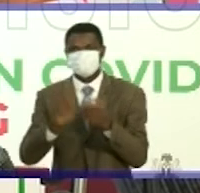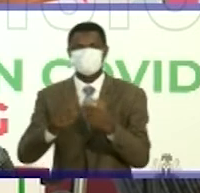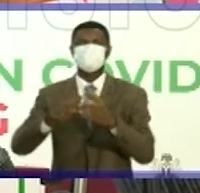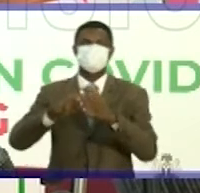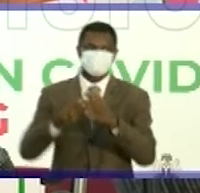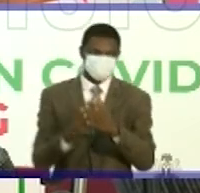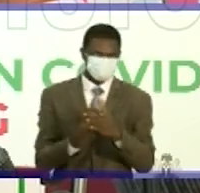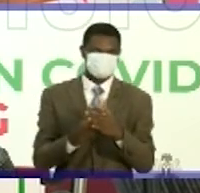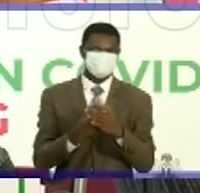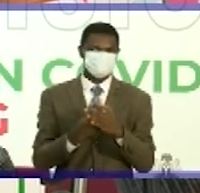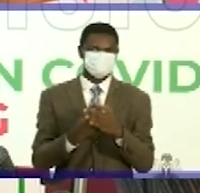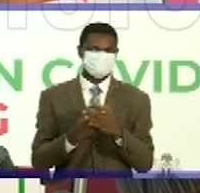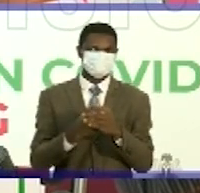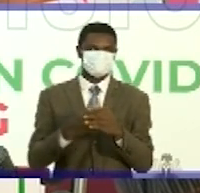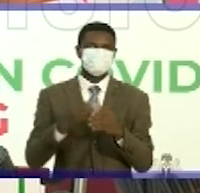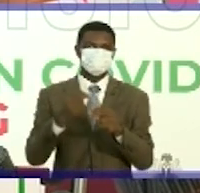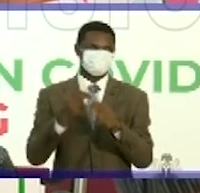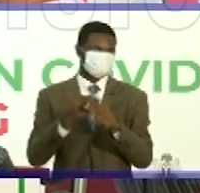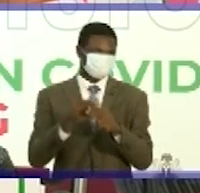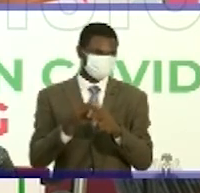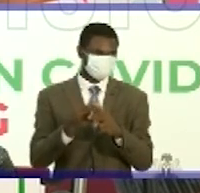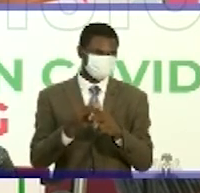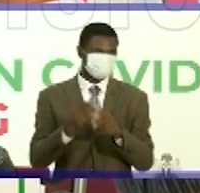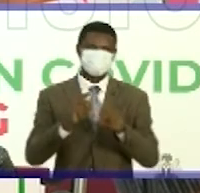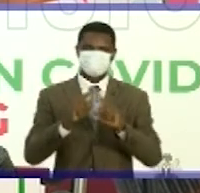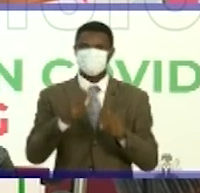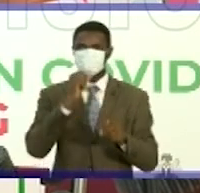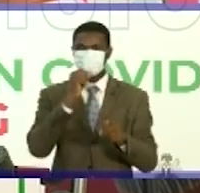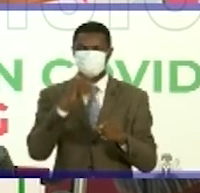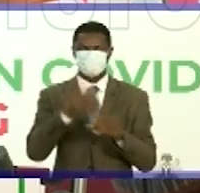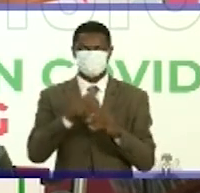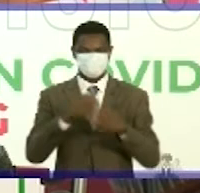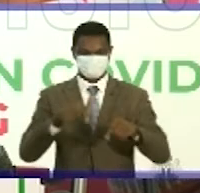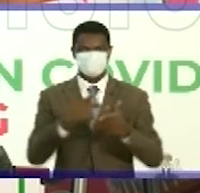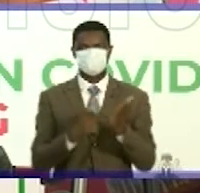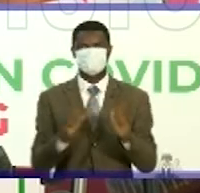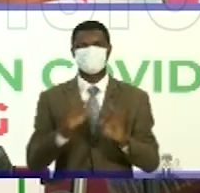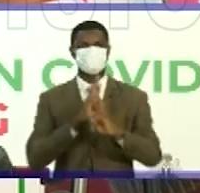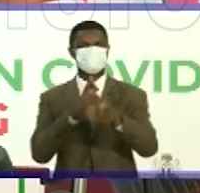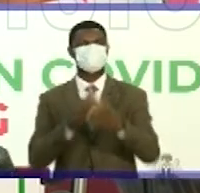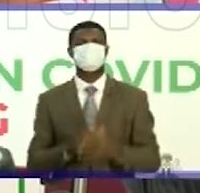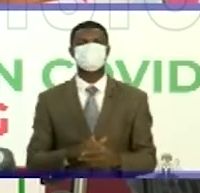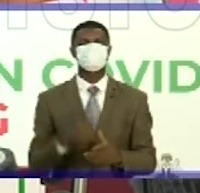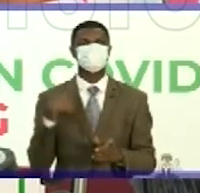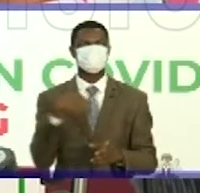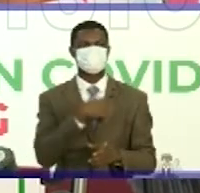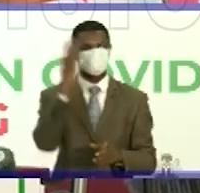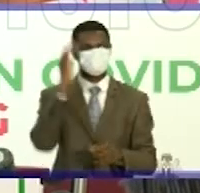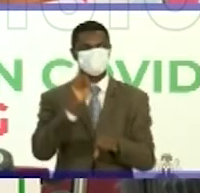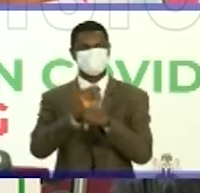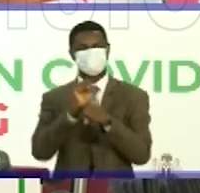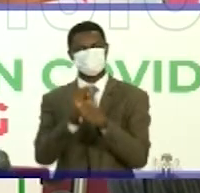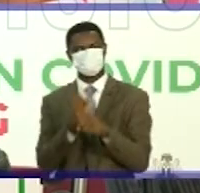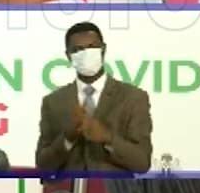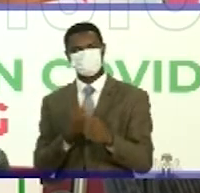in future phases, but not within this current phase of the response. We will work closely with them